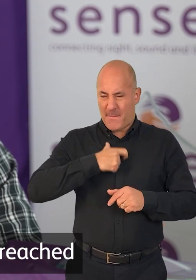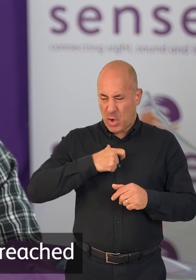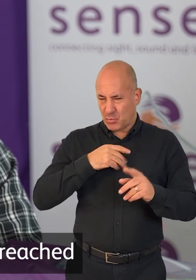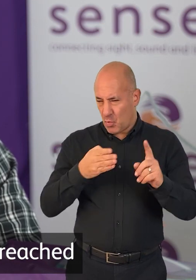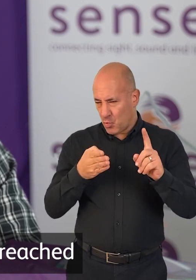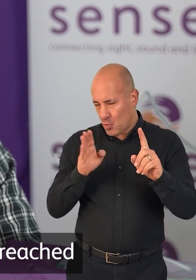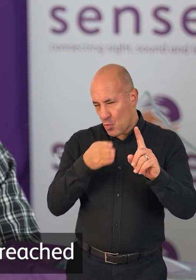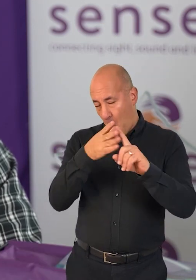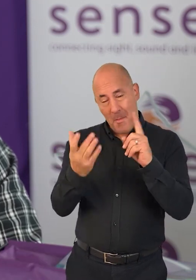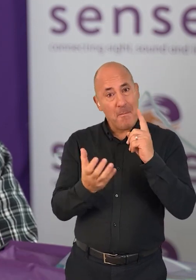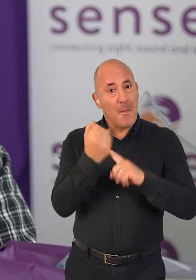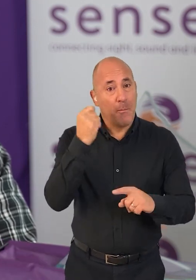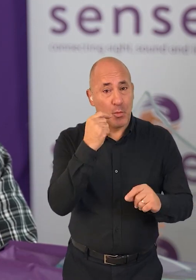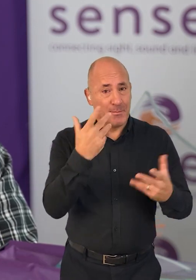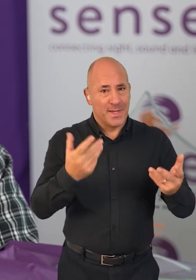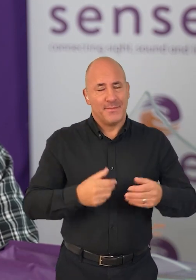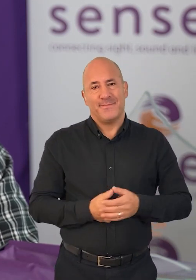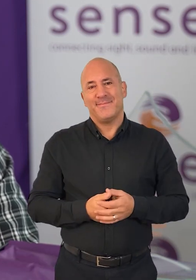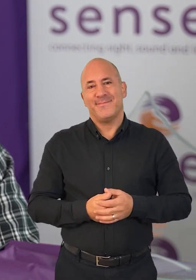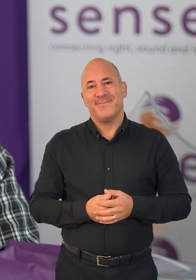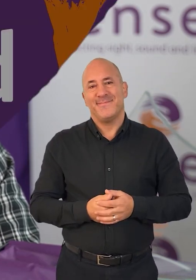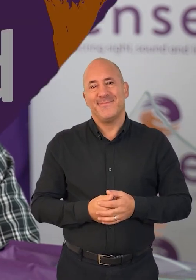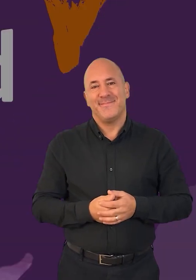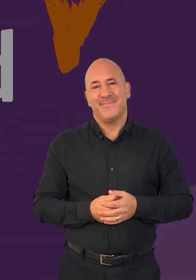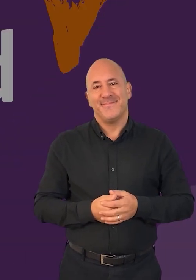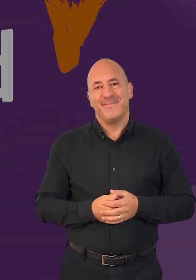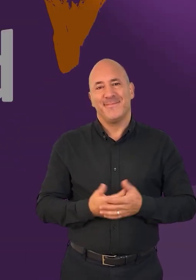barrier or reached a personal goal.